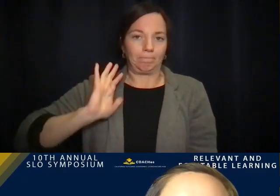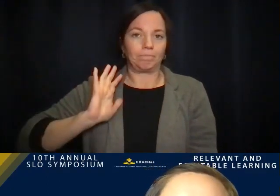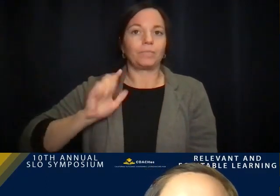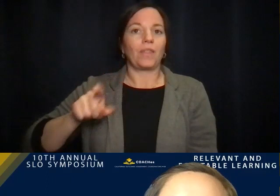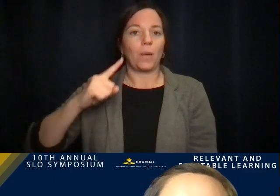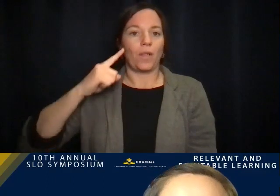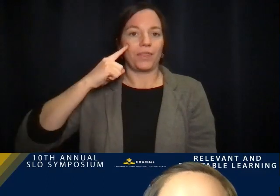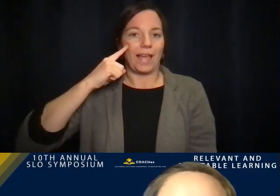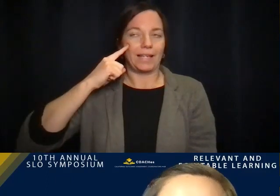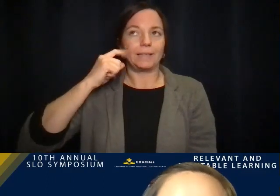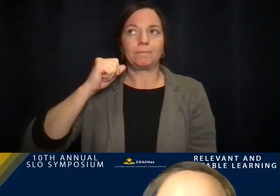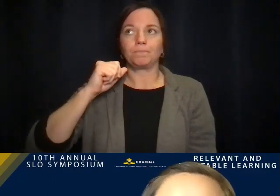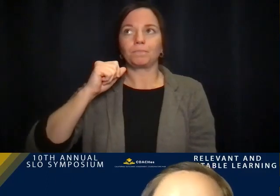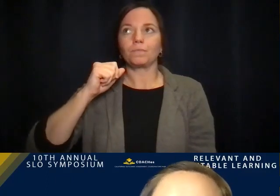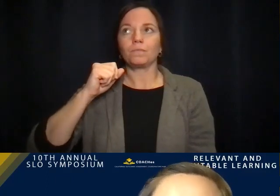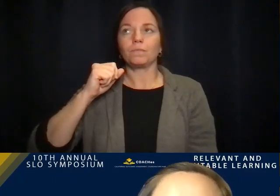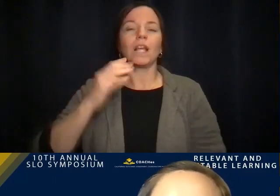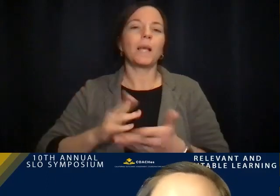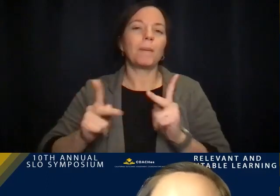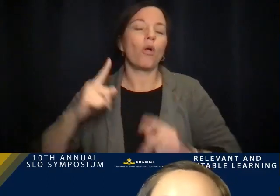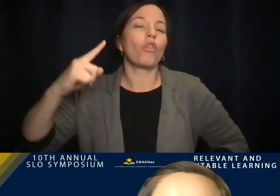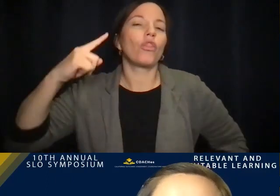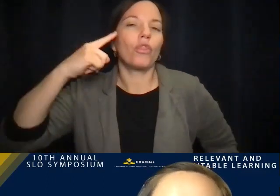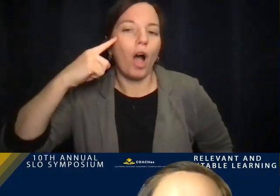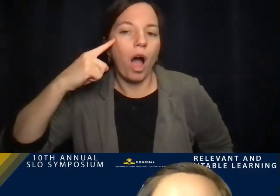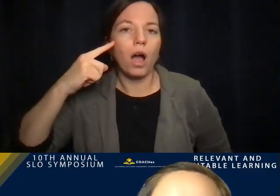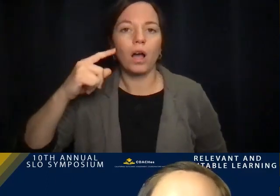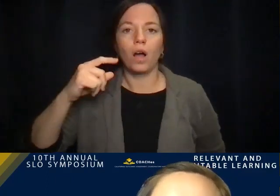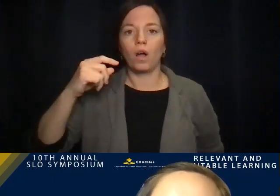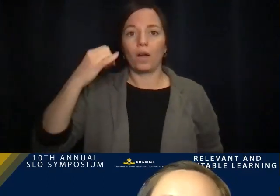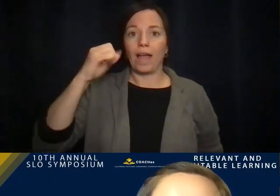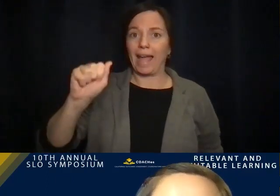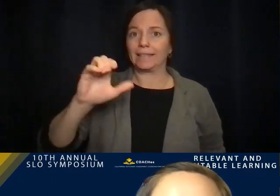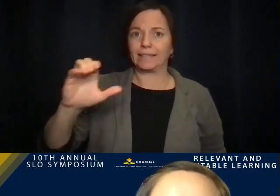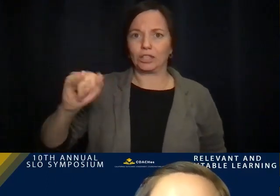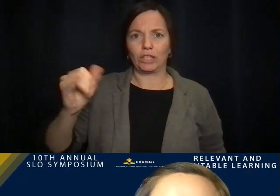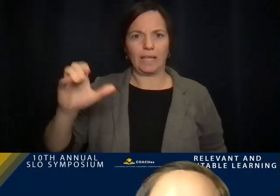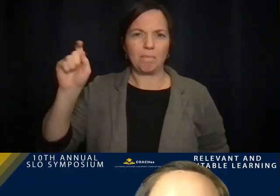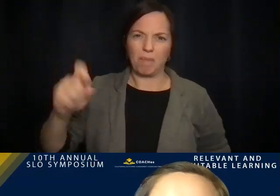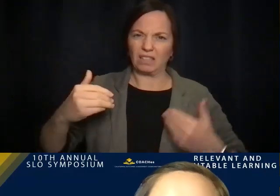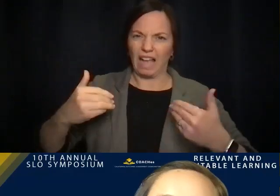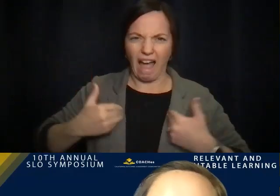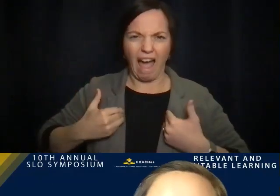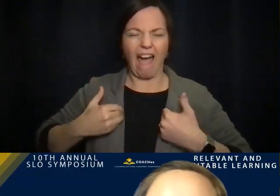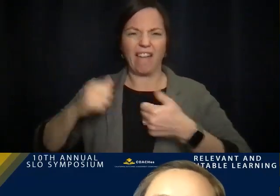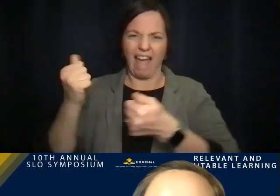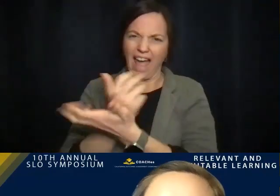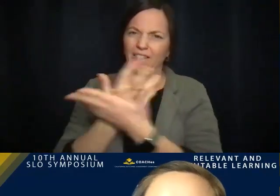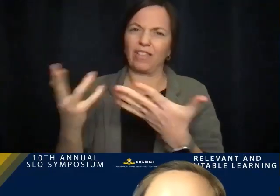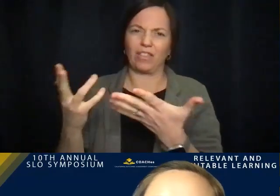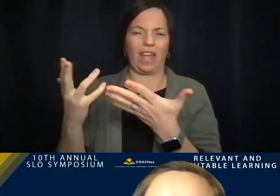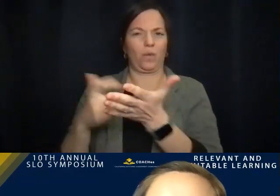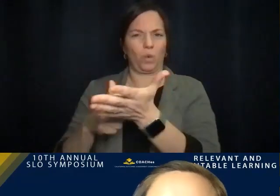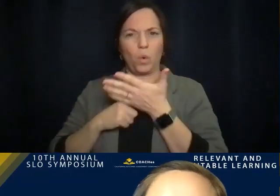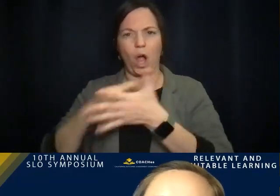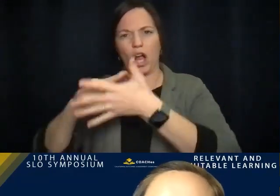or where it was perceived as like, well, if we don't have every single thing that's listed in the standard in this laundry list related to our mission